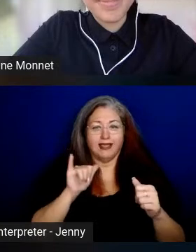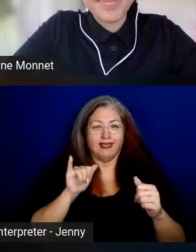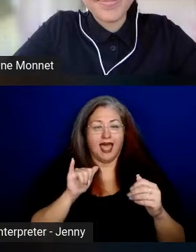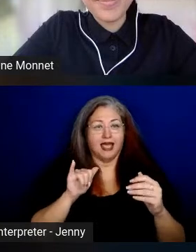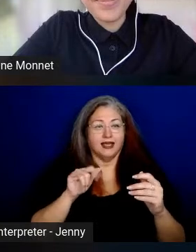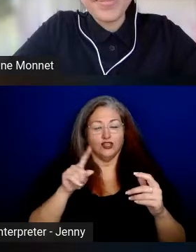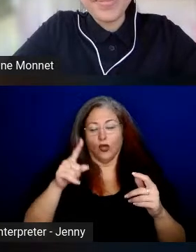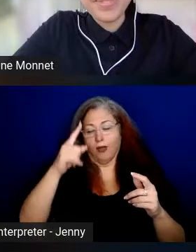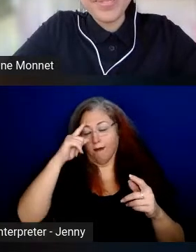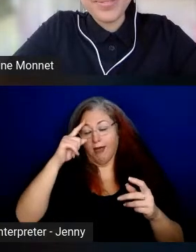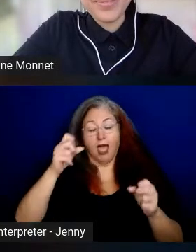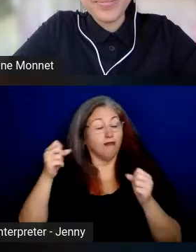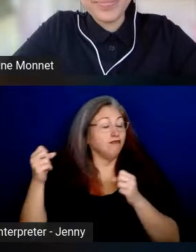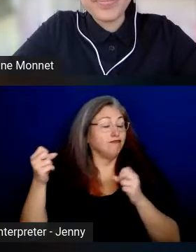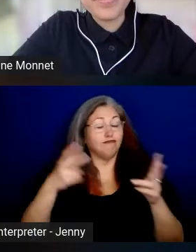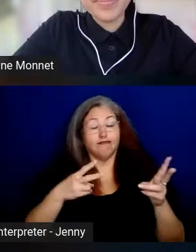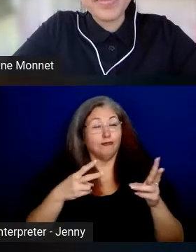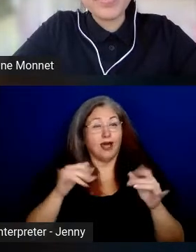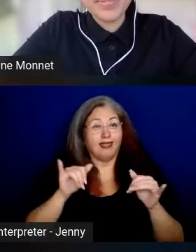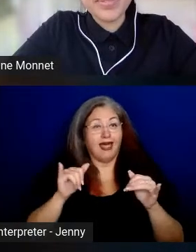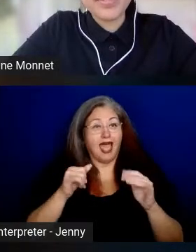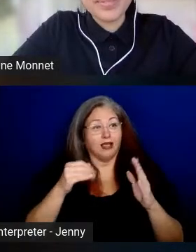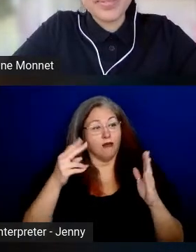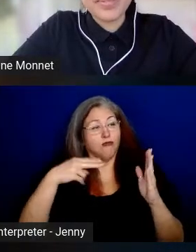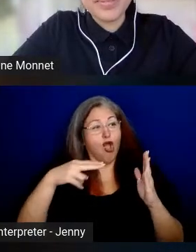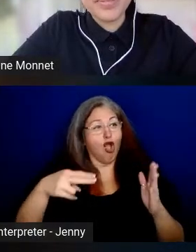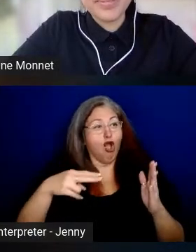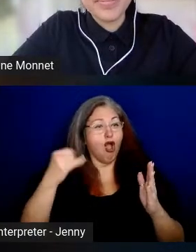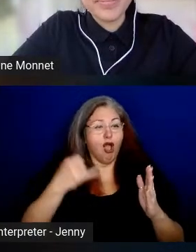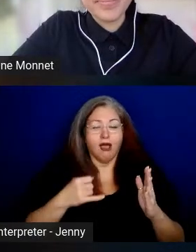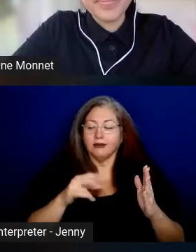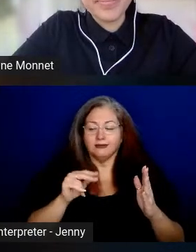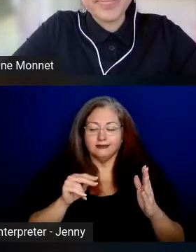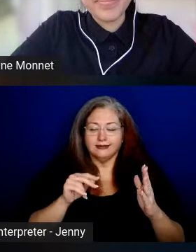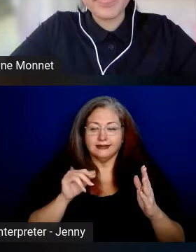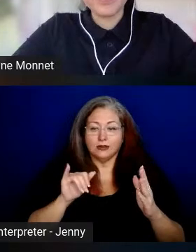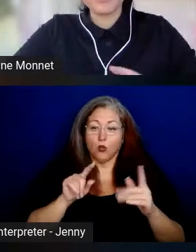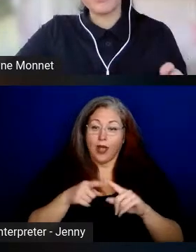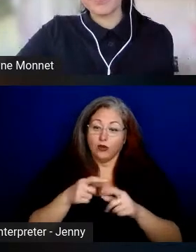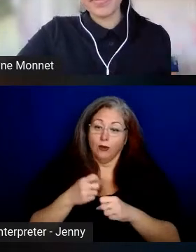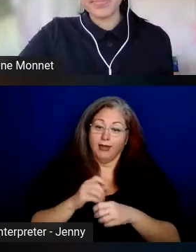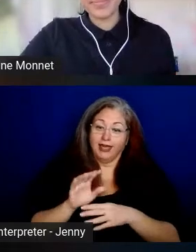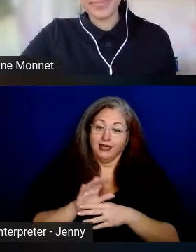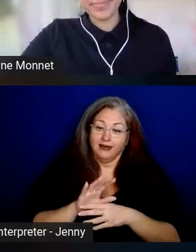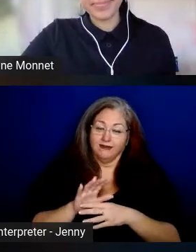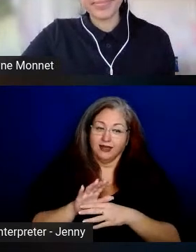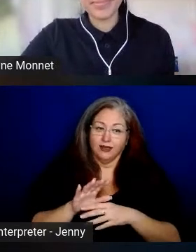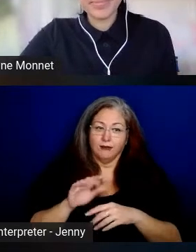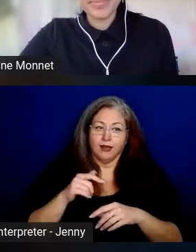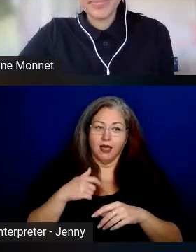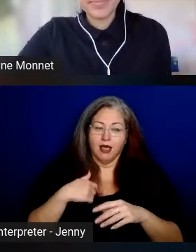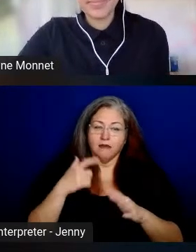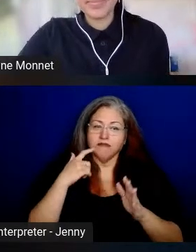your head impeccable. It really needs so much input. And that's the thing about filmmaking, right? That I find